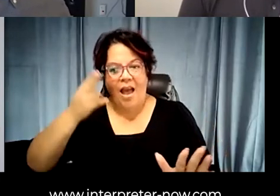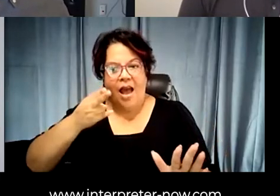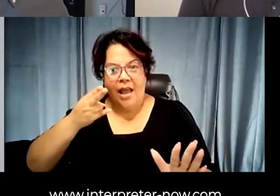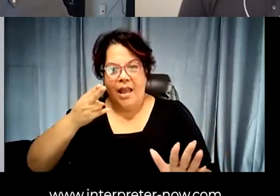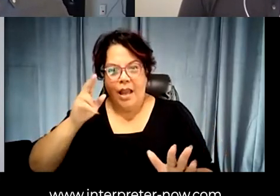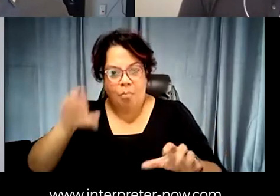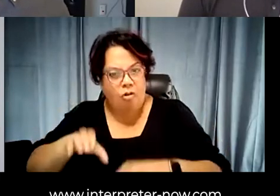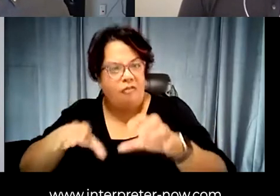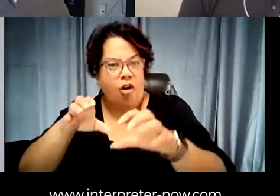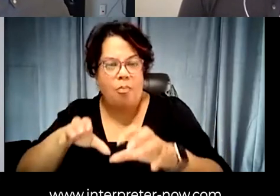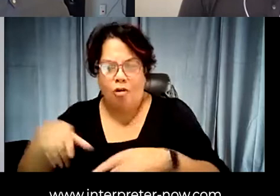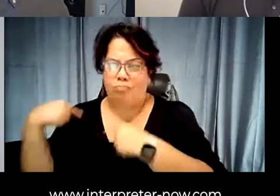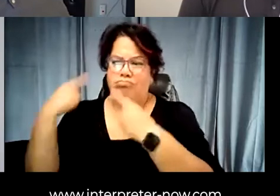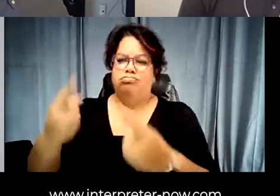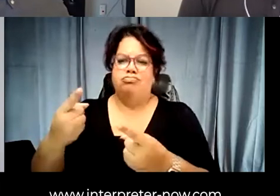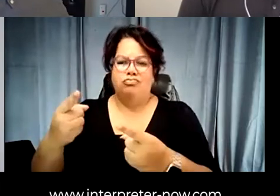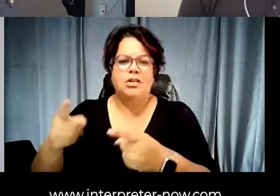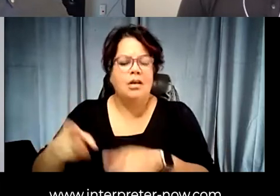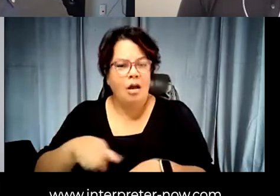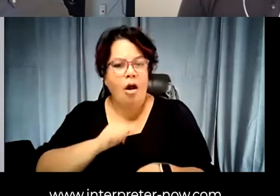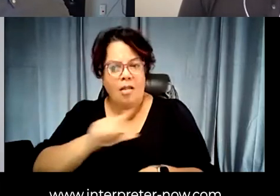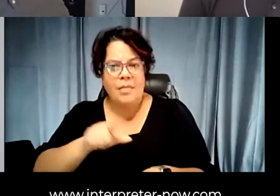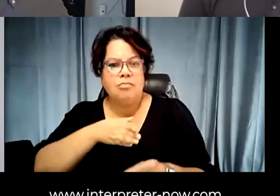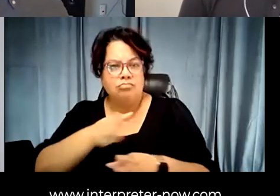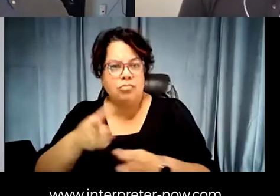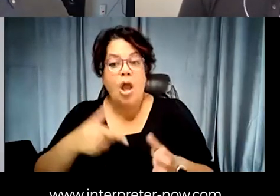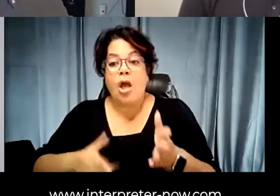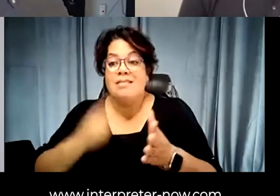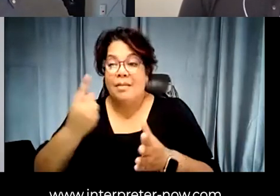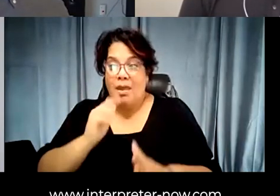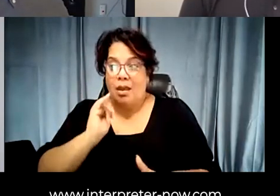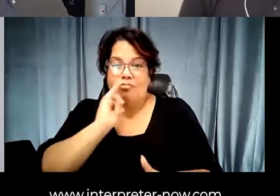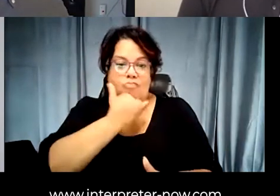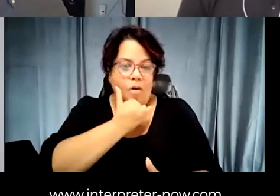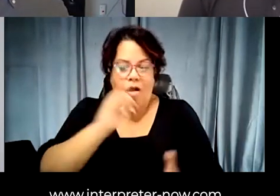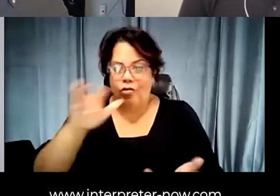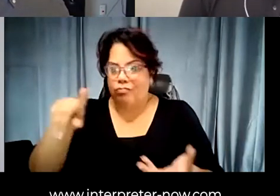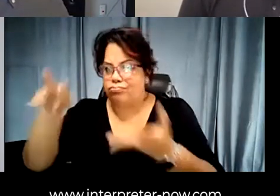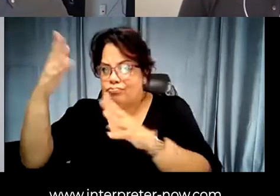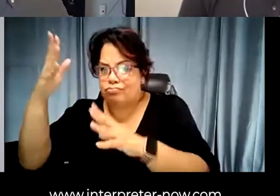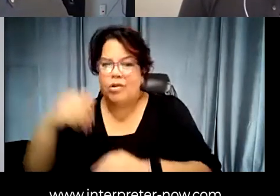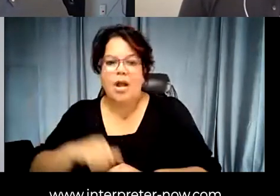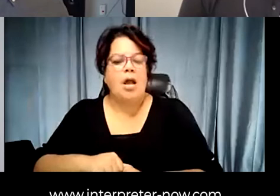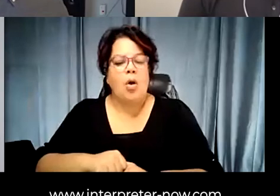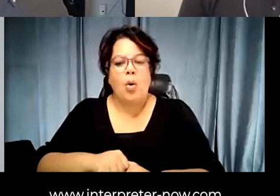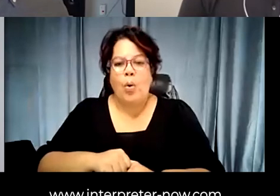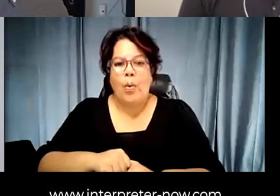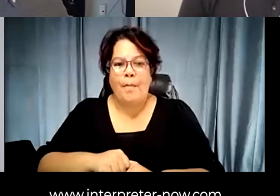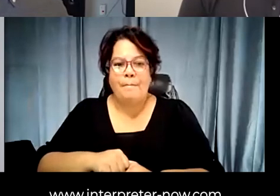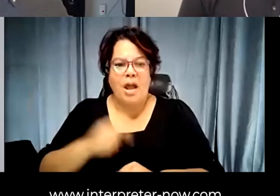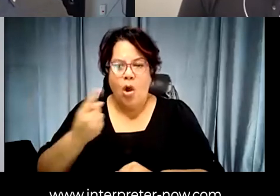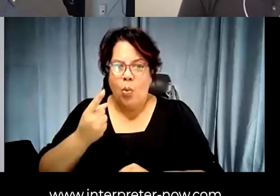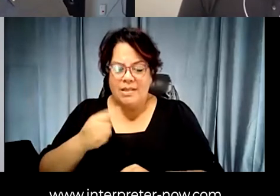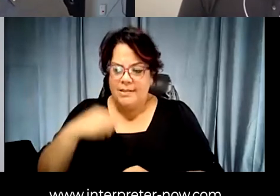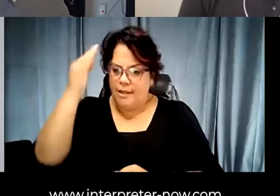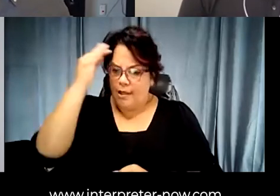my career, is that typically when something has gone wrong or something maybe didn't work out the way that I wanted it to, I always kind of